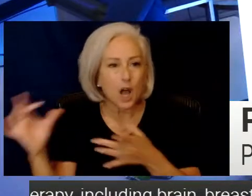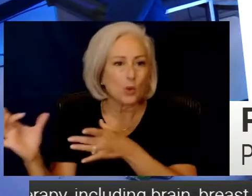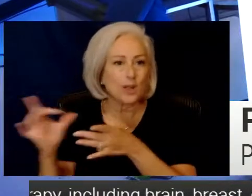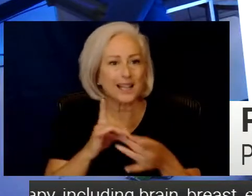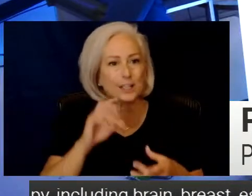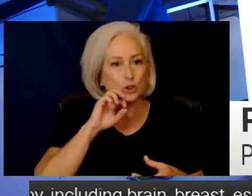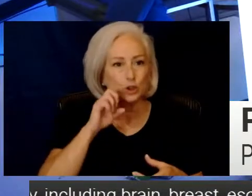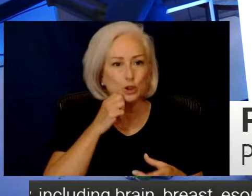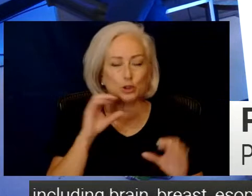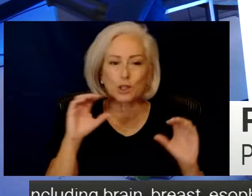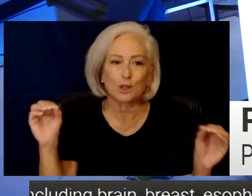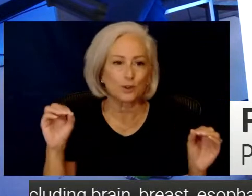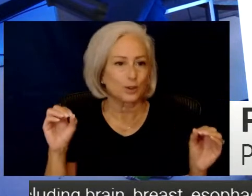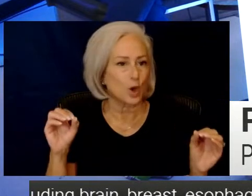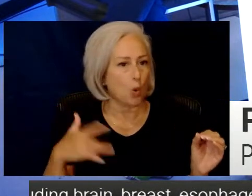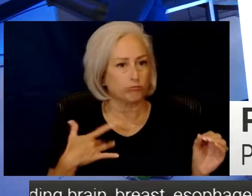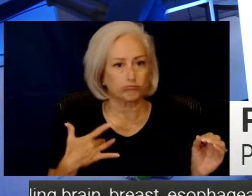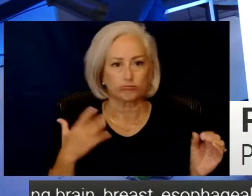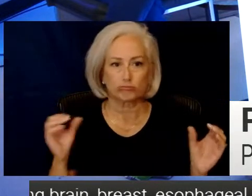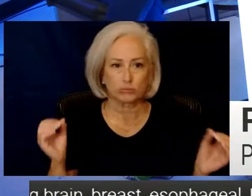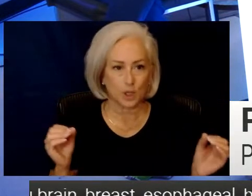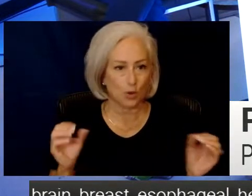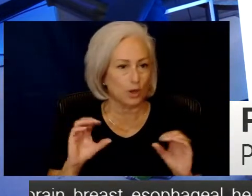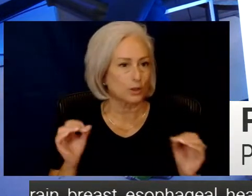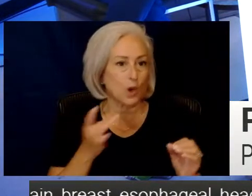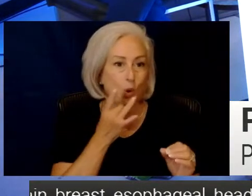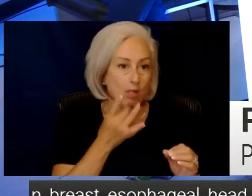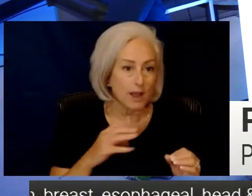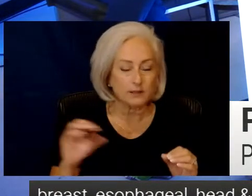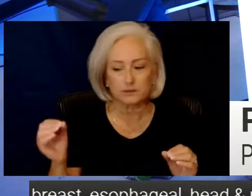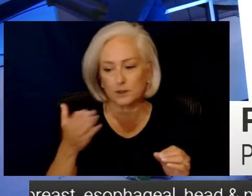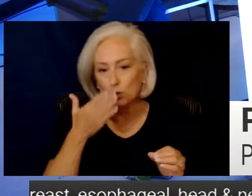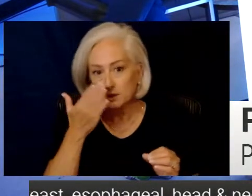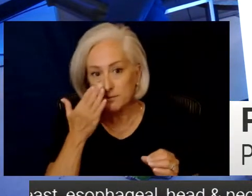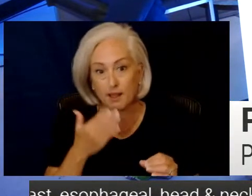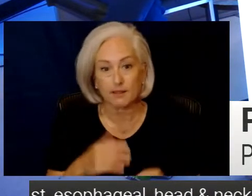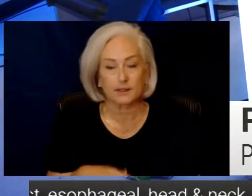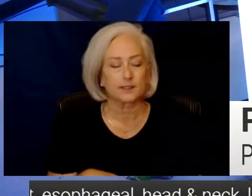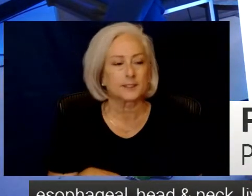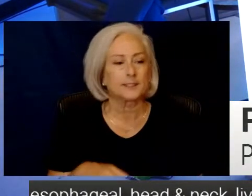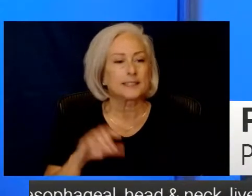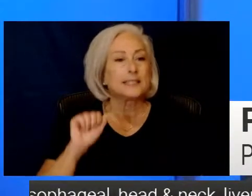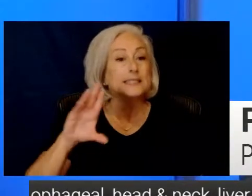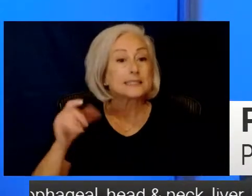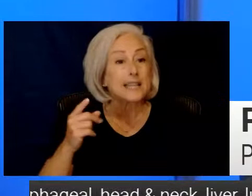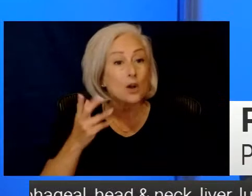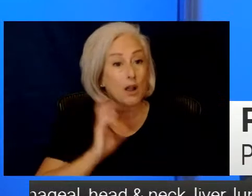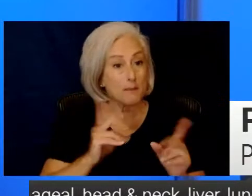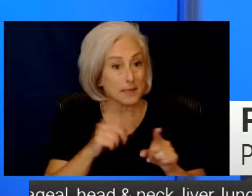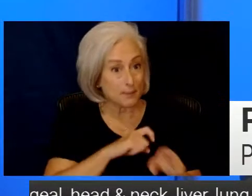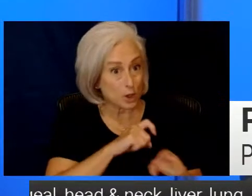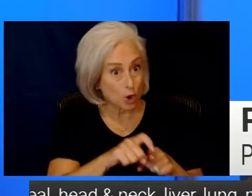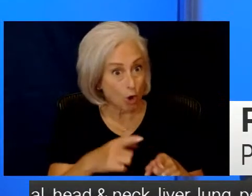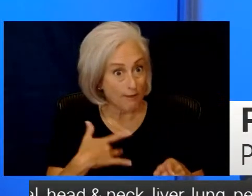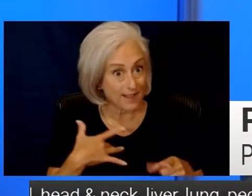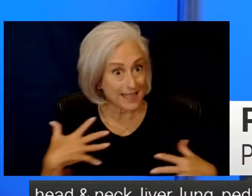it's a big deal. So, Sarah, when people call you, are they scared? They are. They're scared, but they're